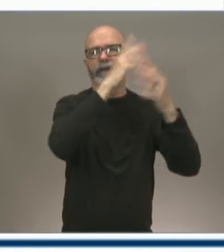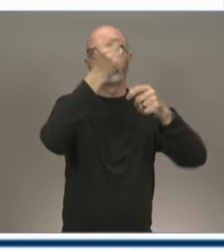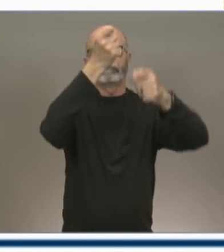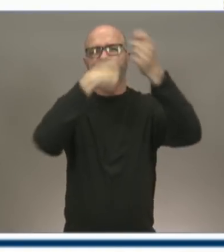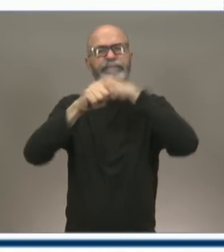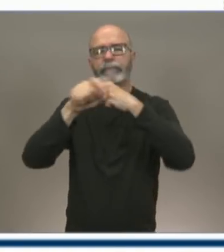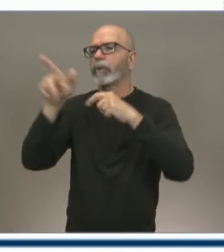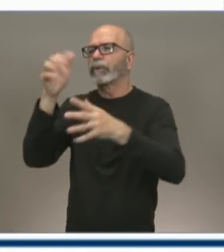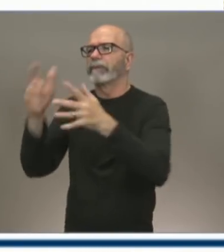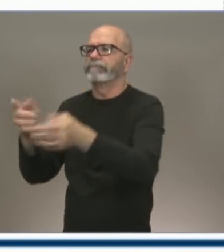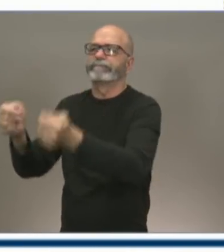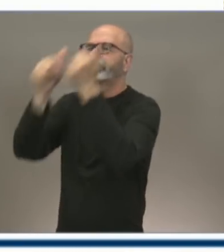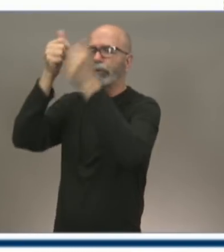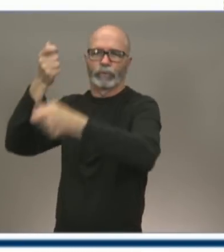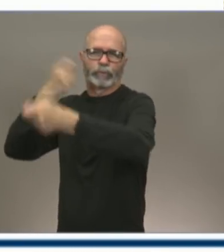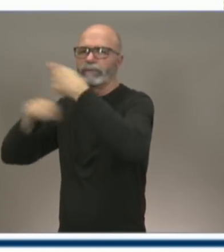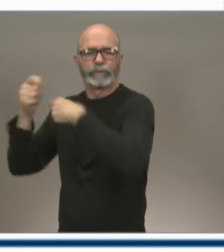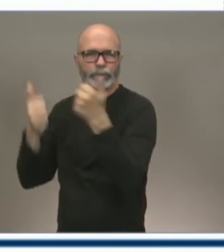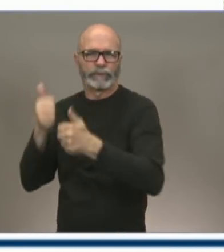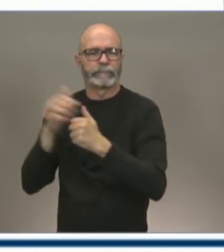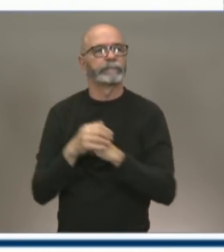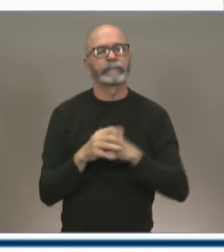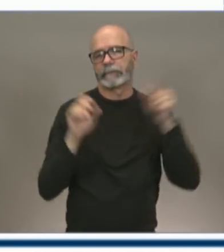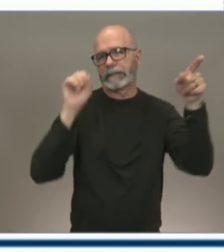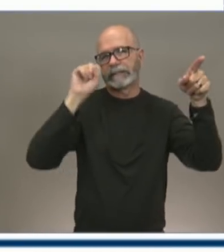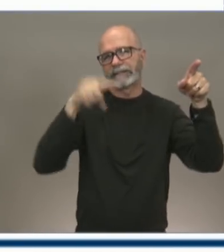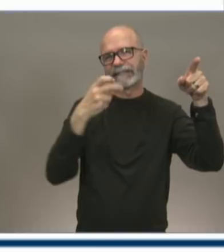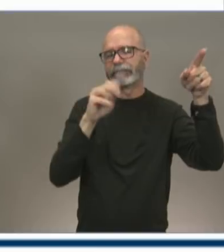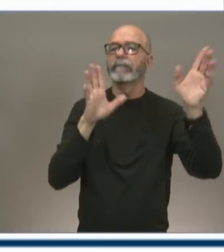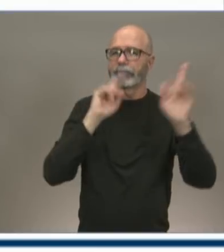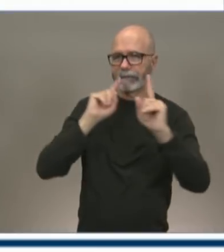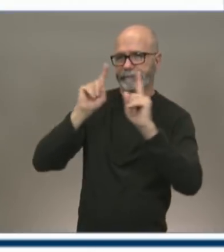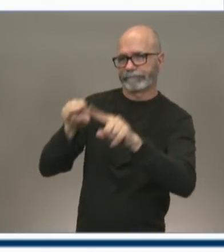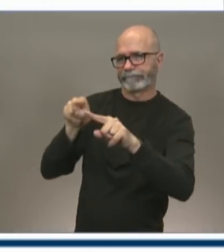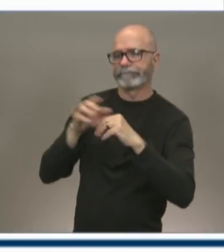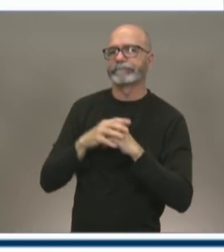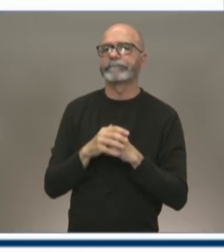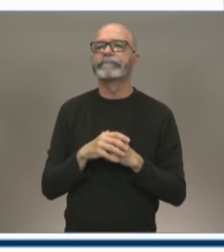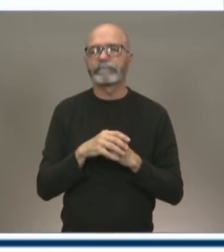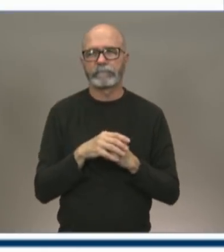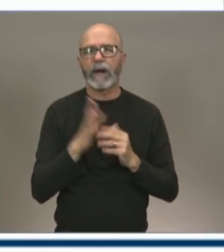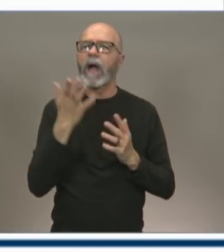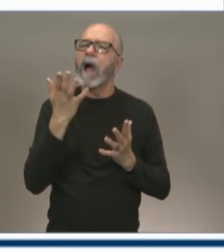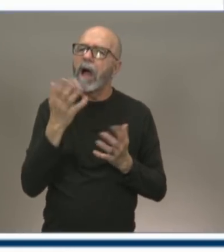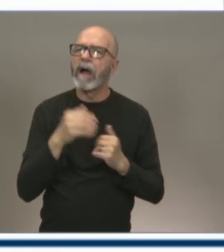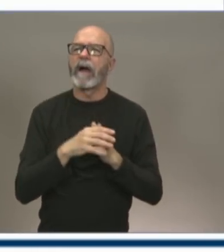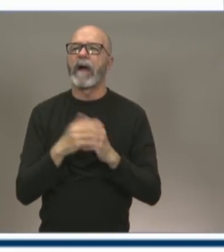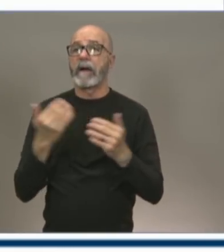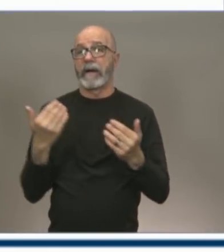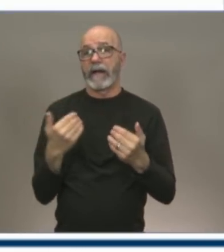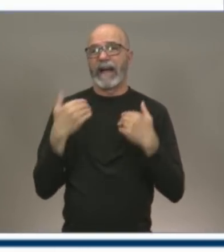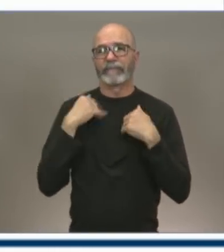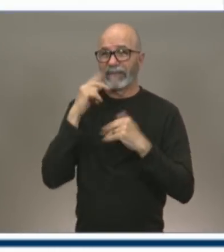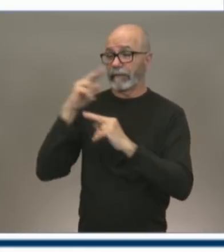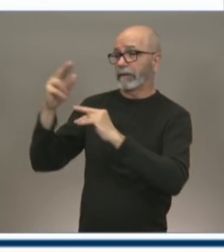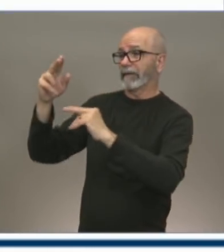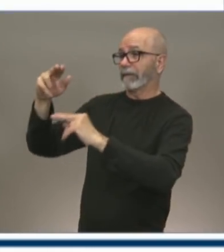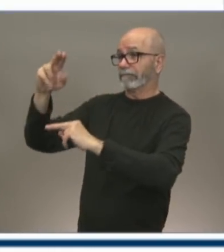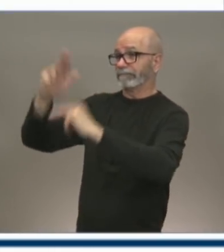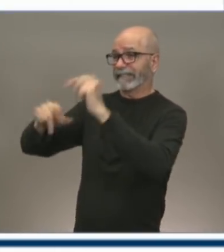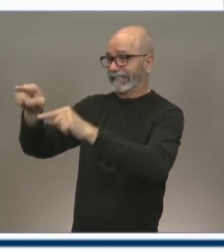been deemed that they will be already announced they'll be replaced, and that would have been communicated to those